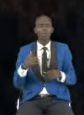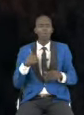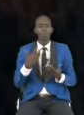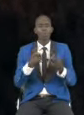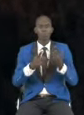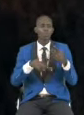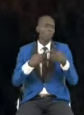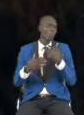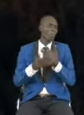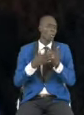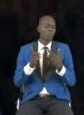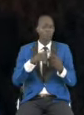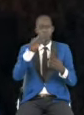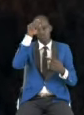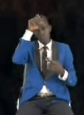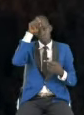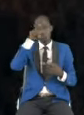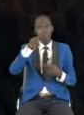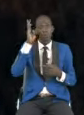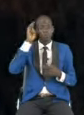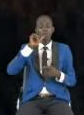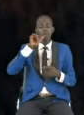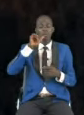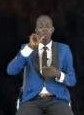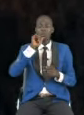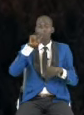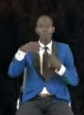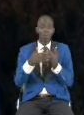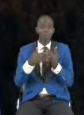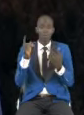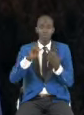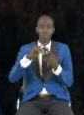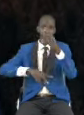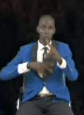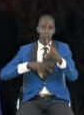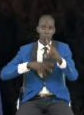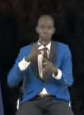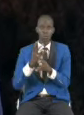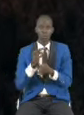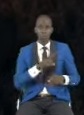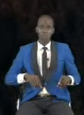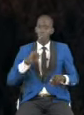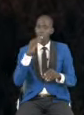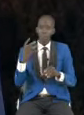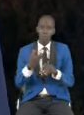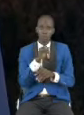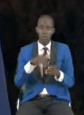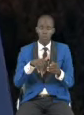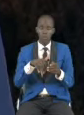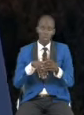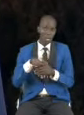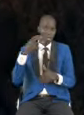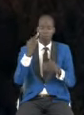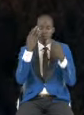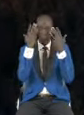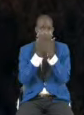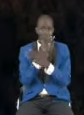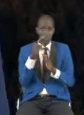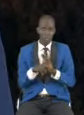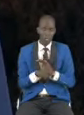Egypt. You will not go back to the world. The Lord is bringing you out of darkness, out